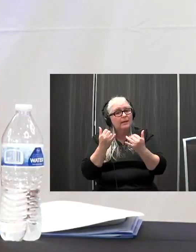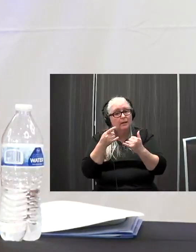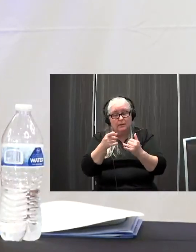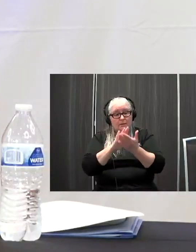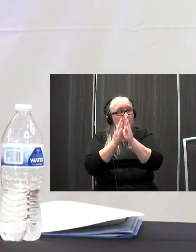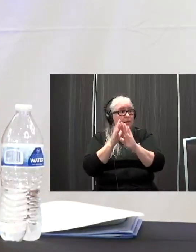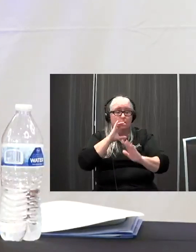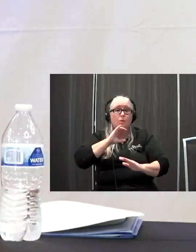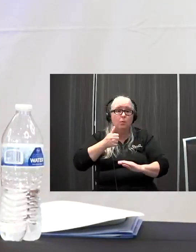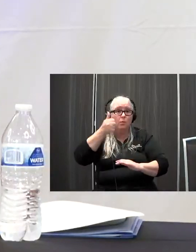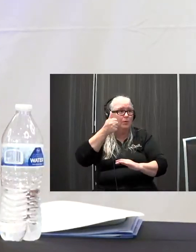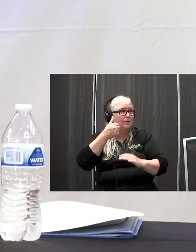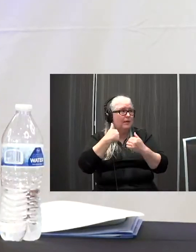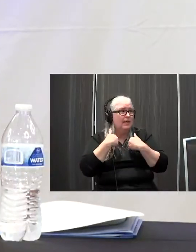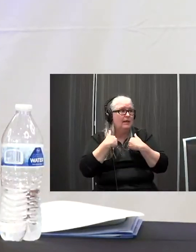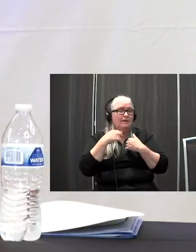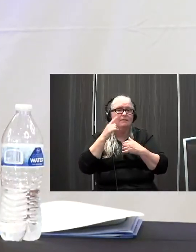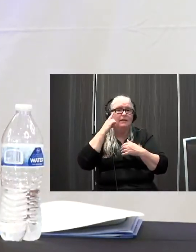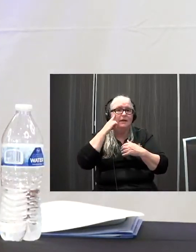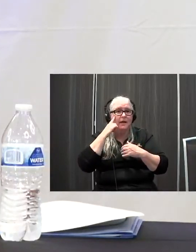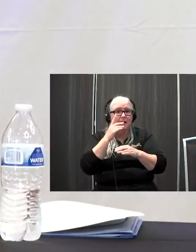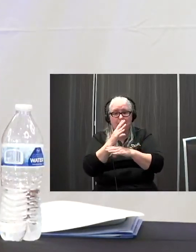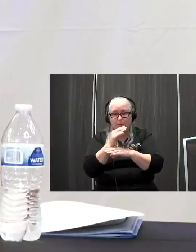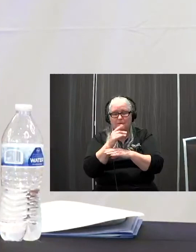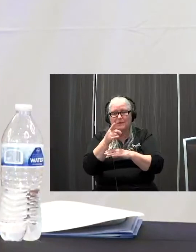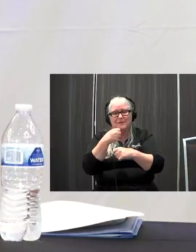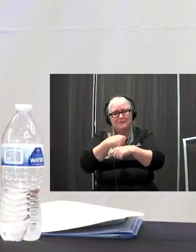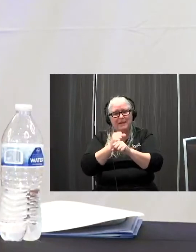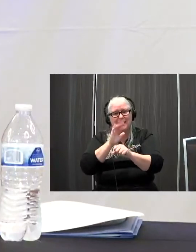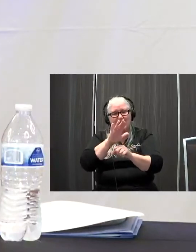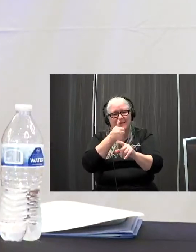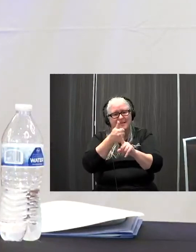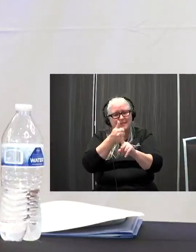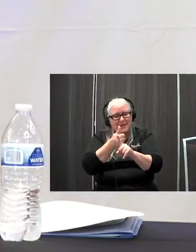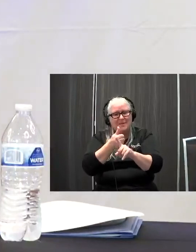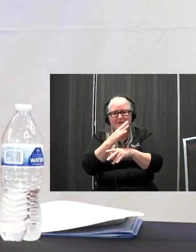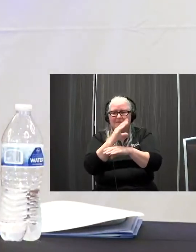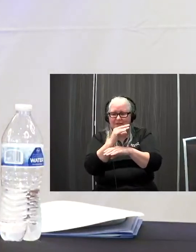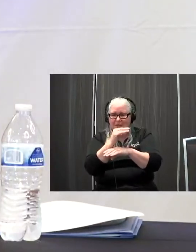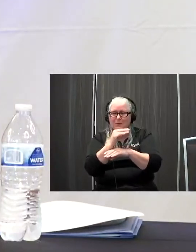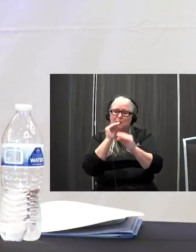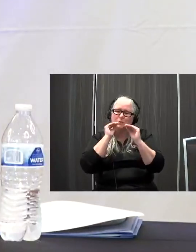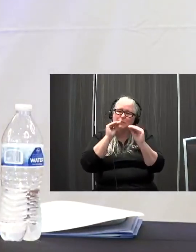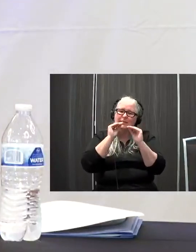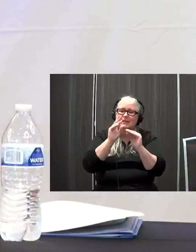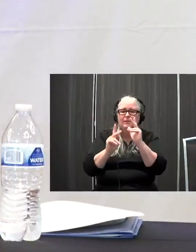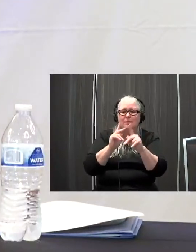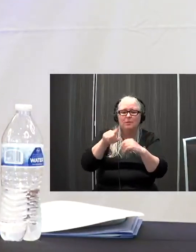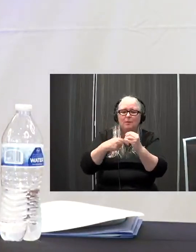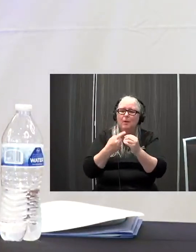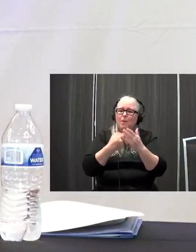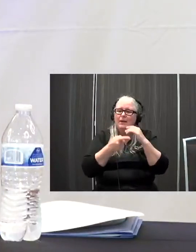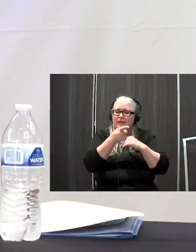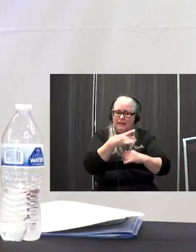older, they have those little like iMovie things out. So he's making his own videos to try to teach people about his preferences, things he likes